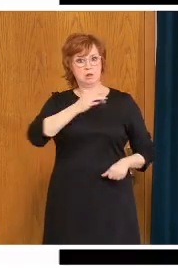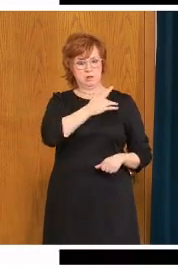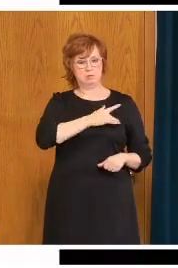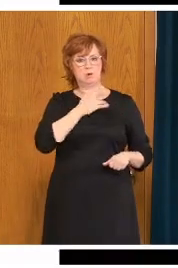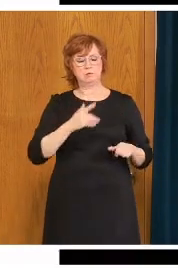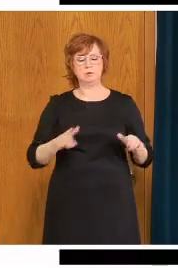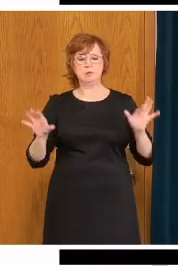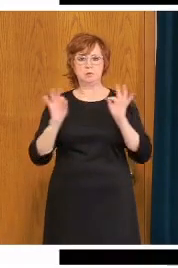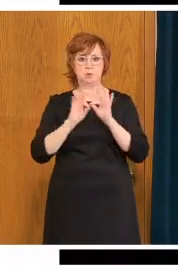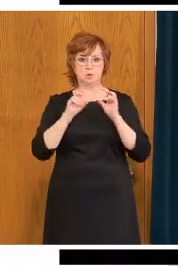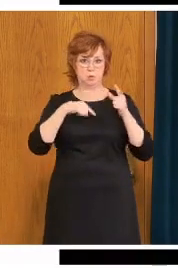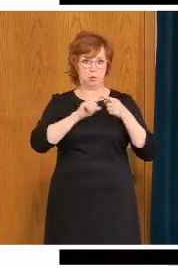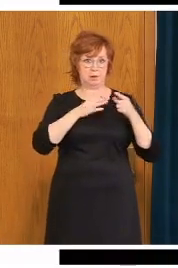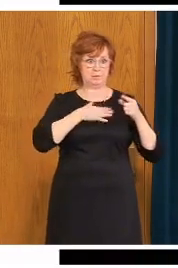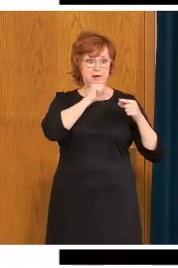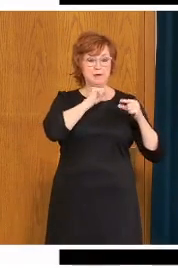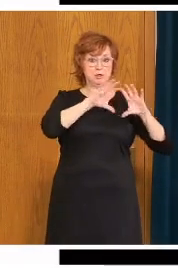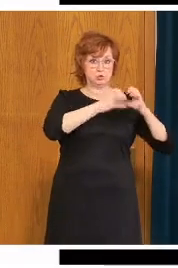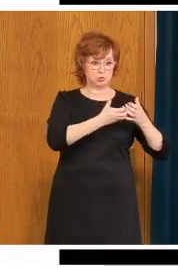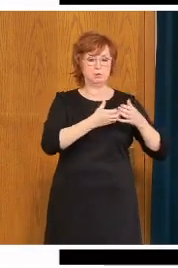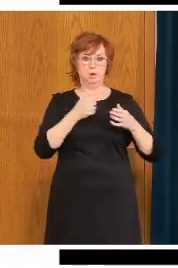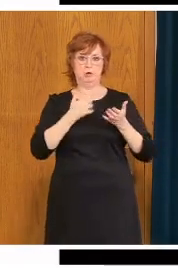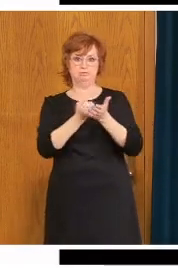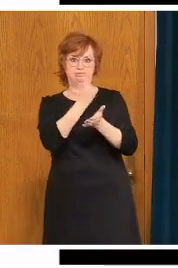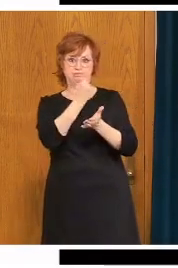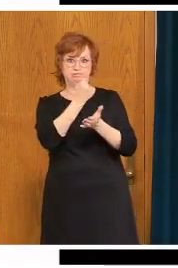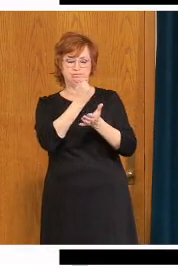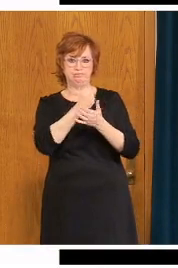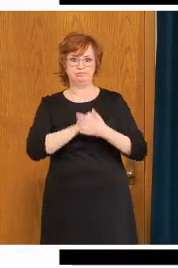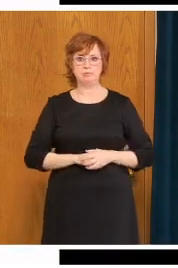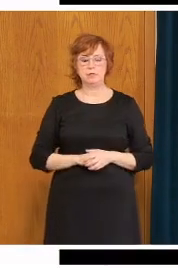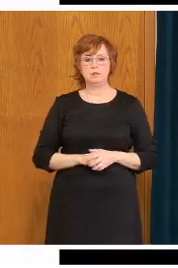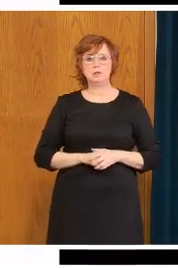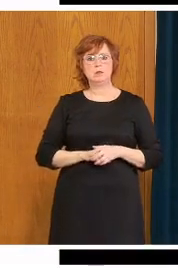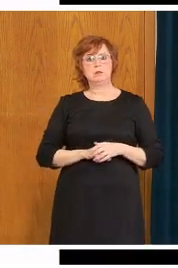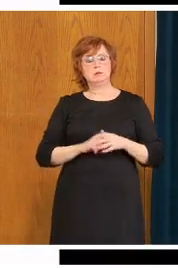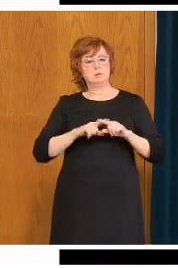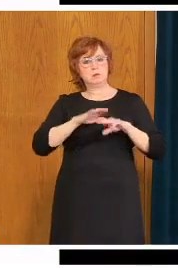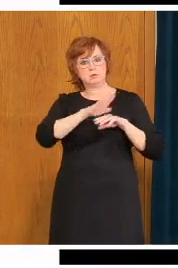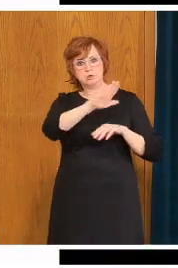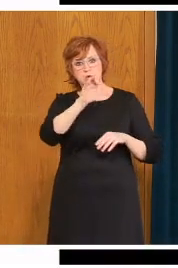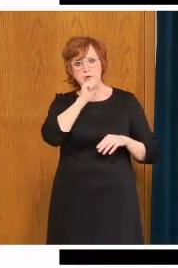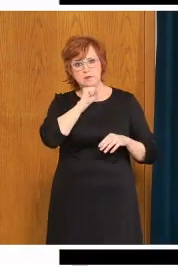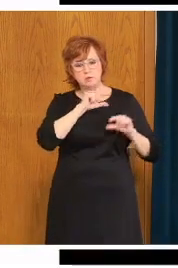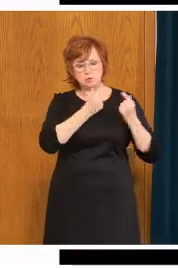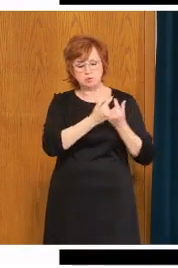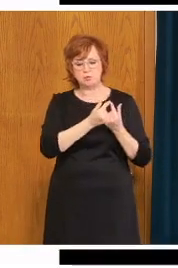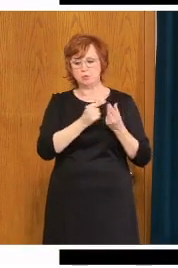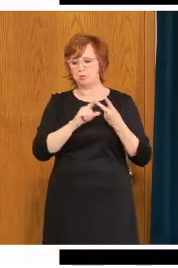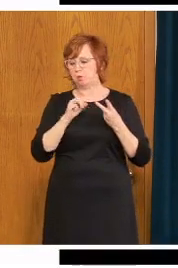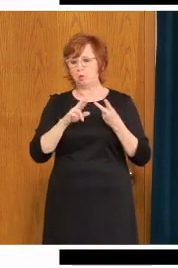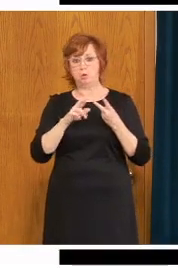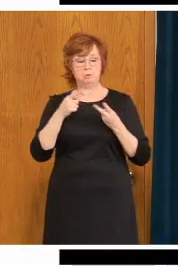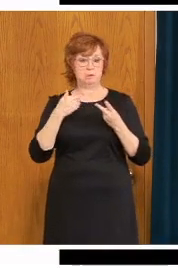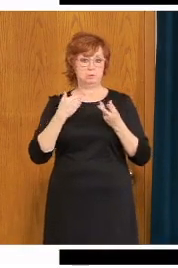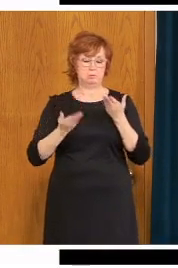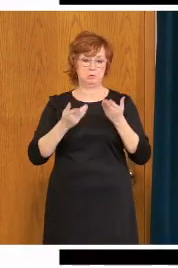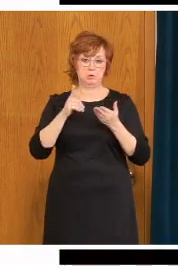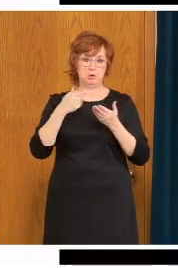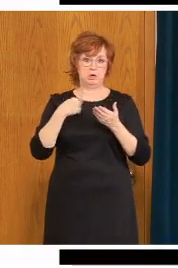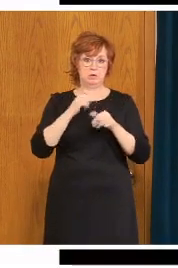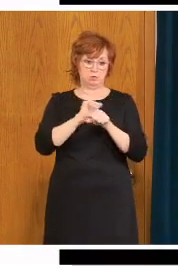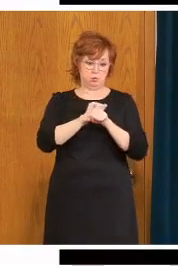age group who becomes eligible, as the minister said. As you become eligible by age or by virtue of belonging to a specific essential